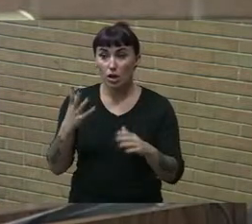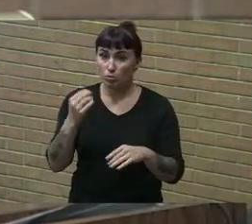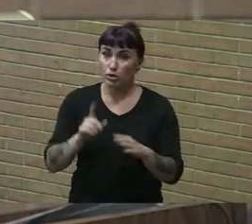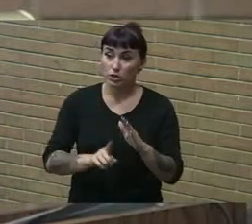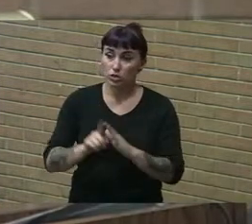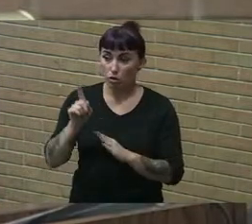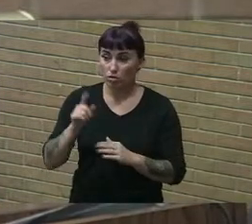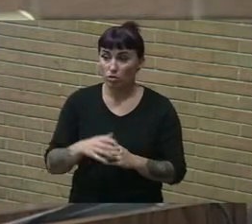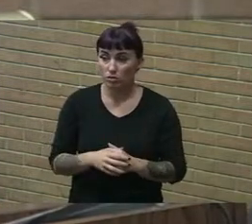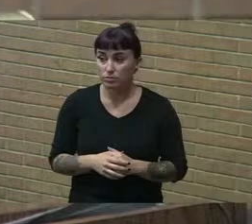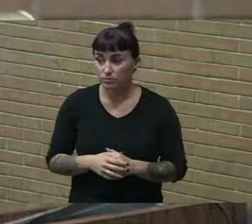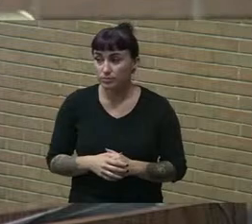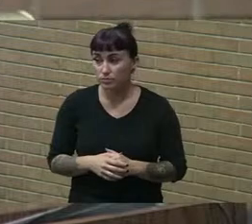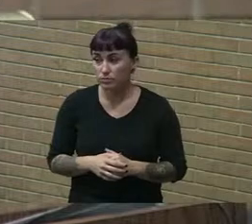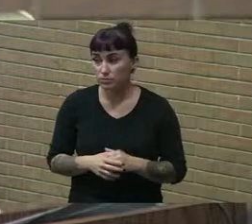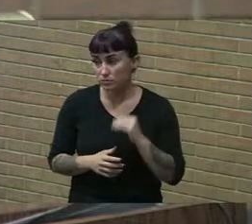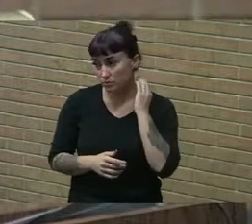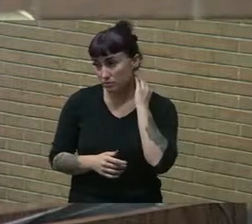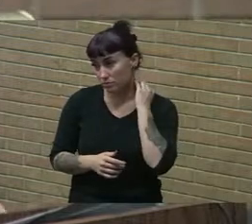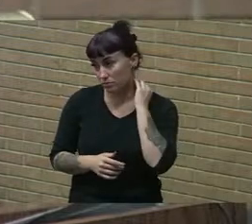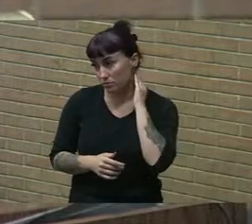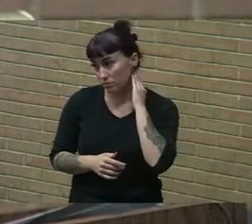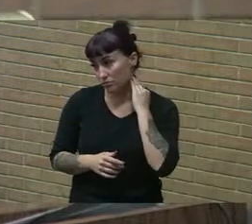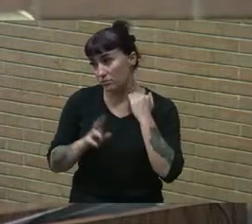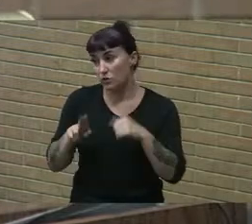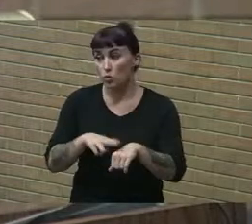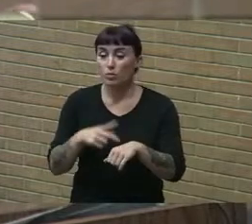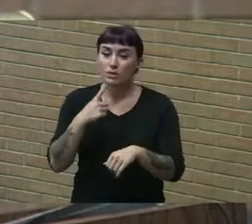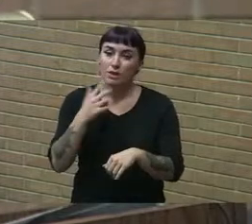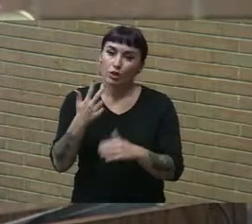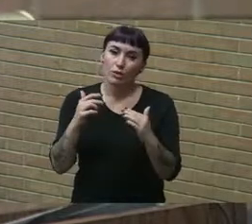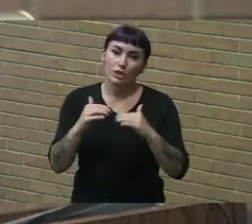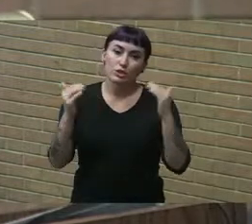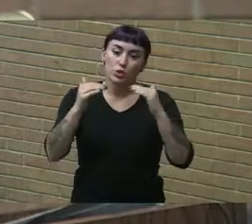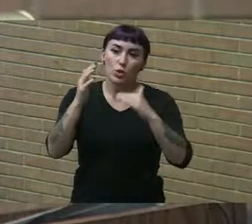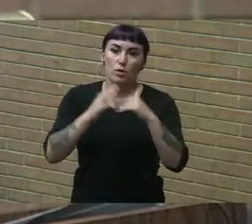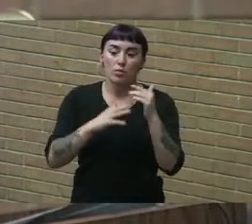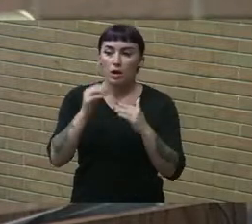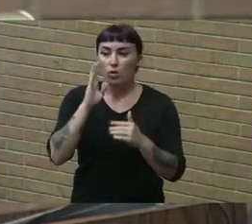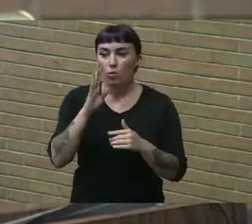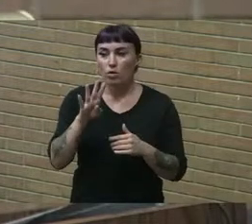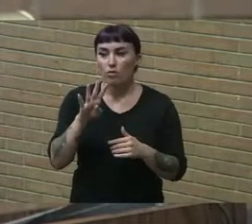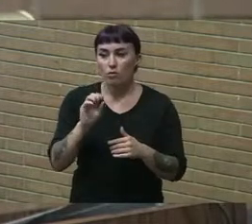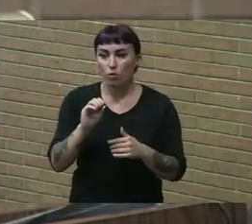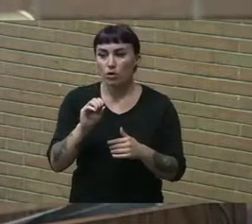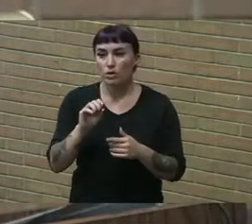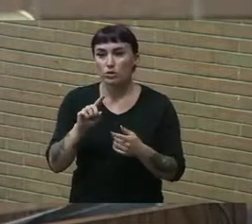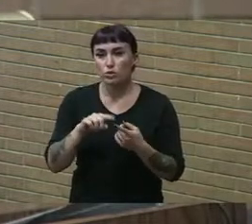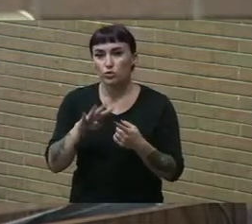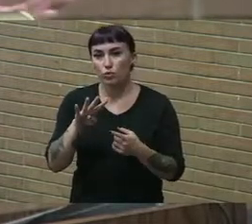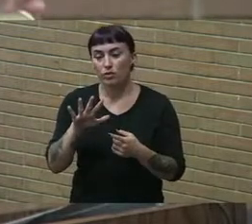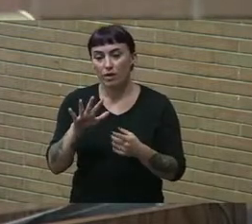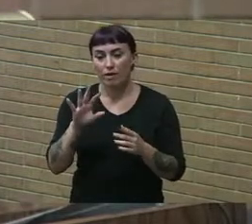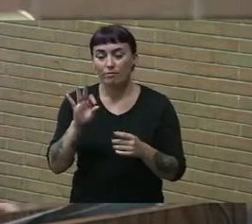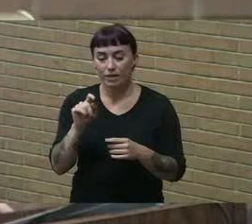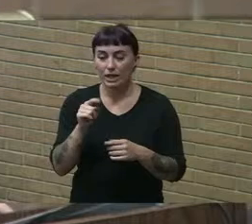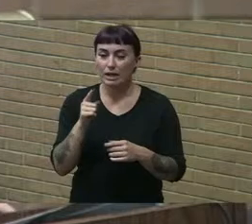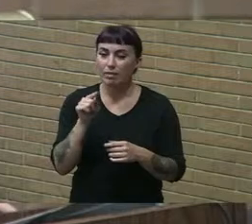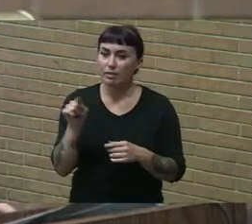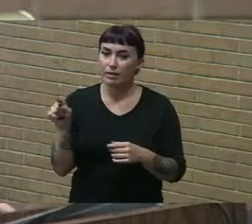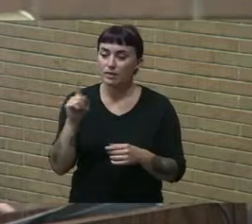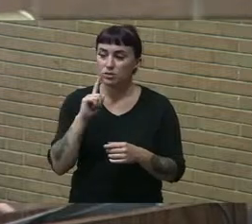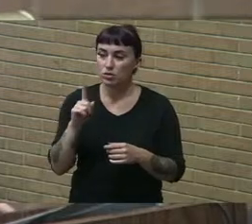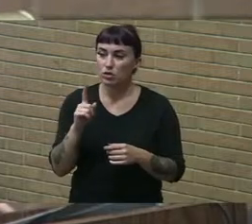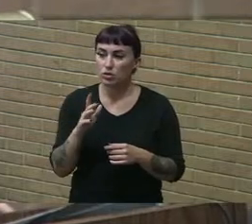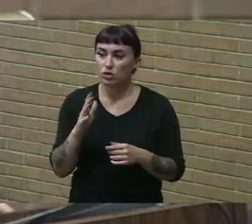tall. Okay. While normally we would say a 3-story building would be in 40 to 45 feet, these are